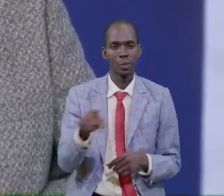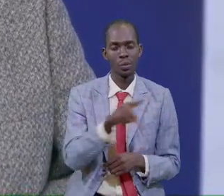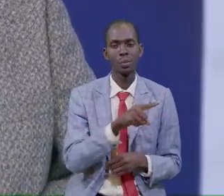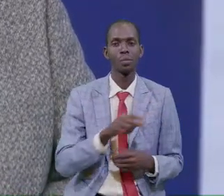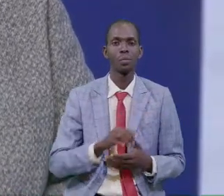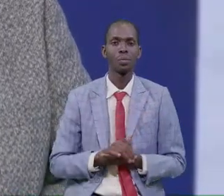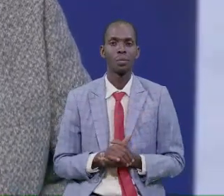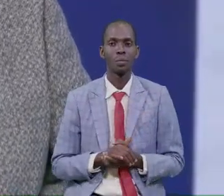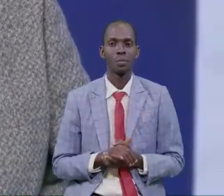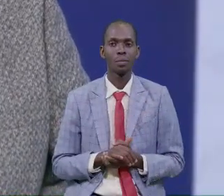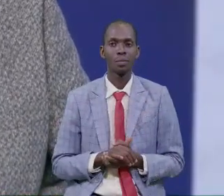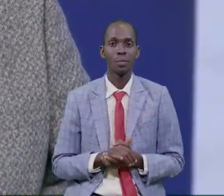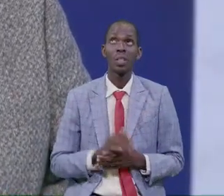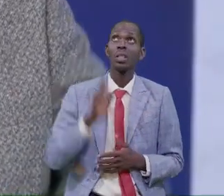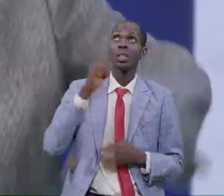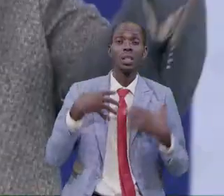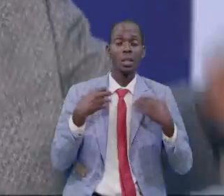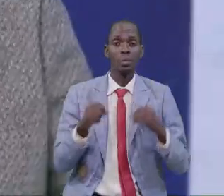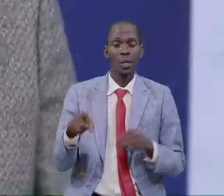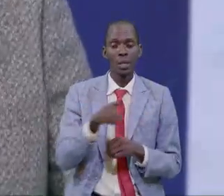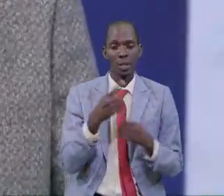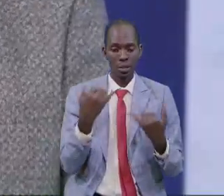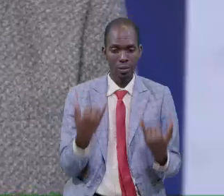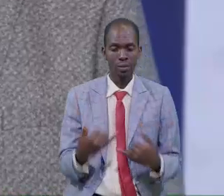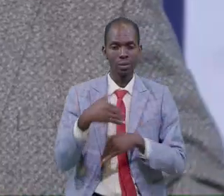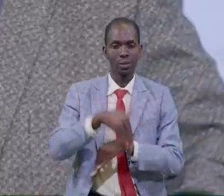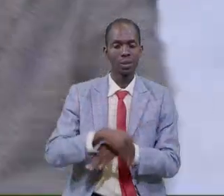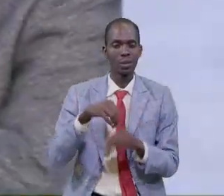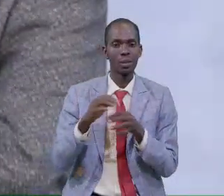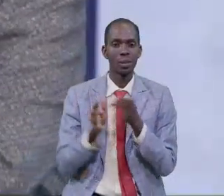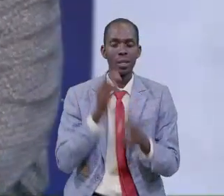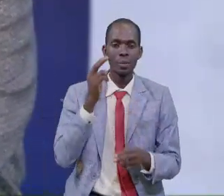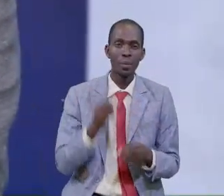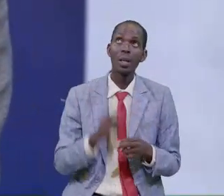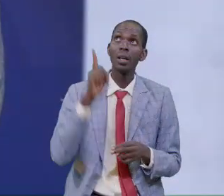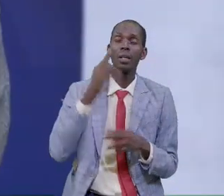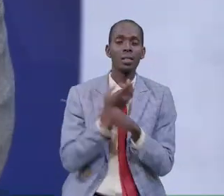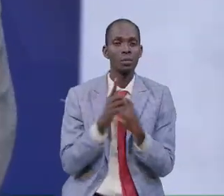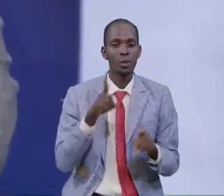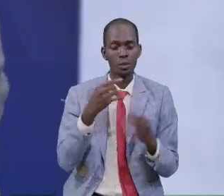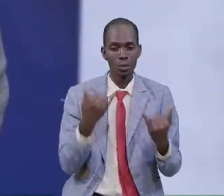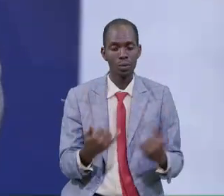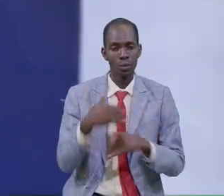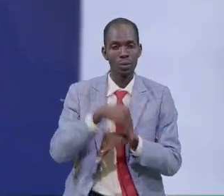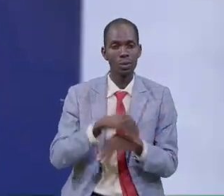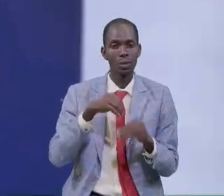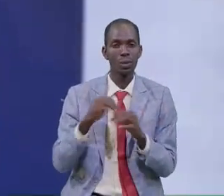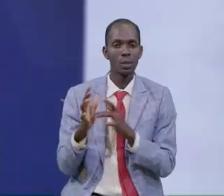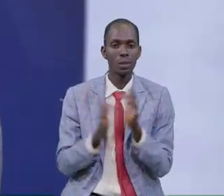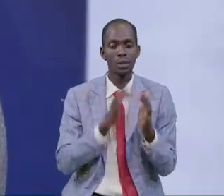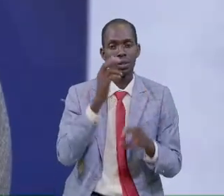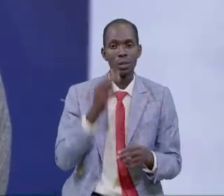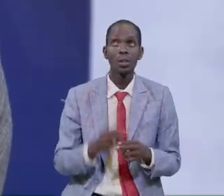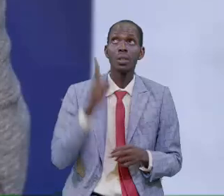He heals you tonight. He delivers you tonight. He takes every pain away from your